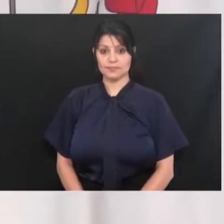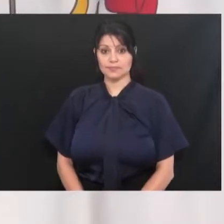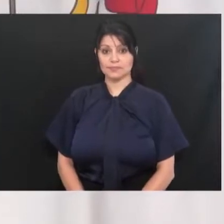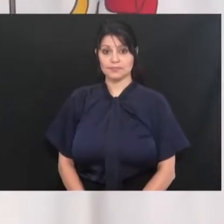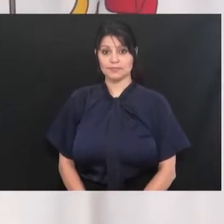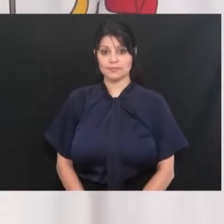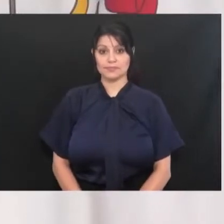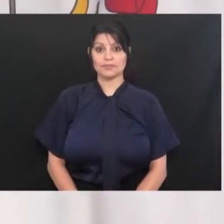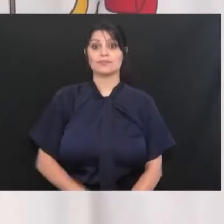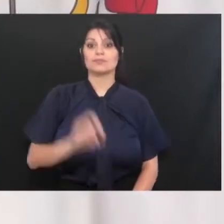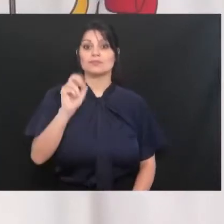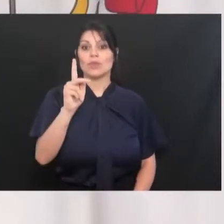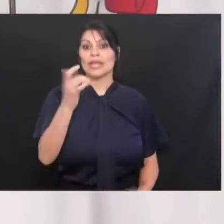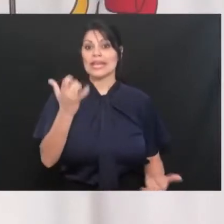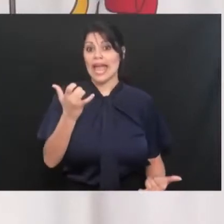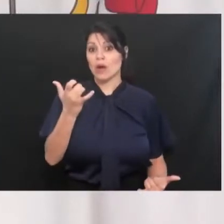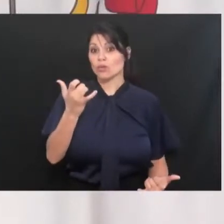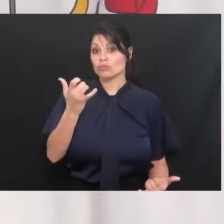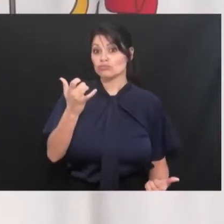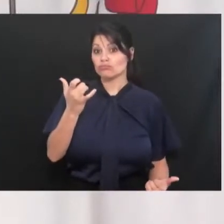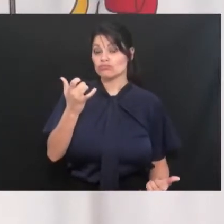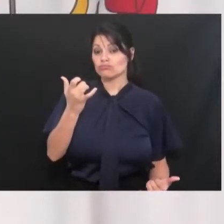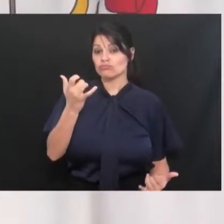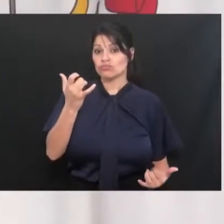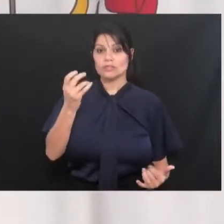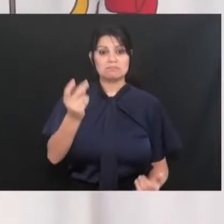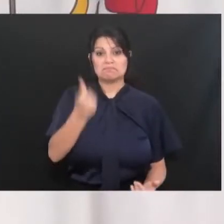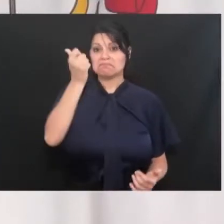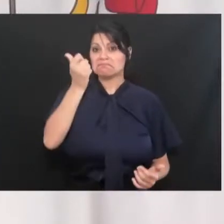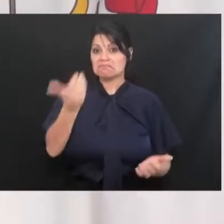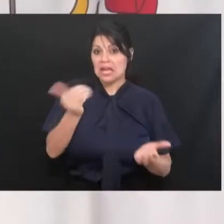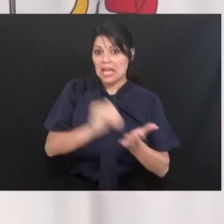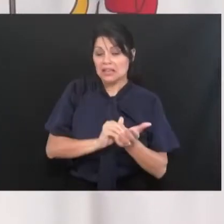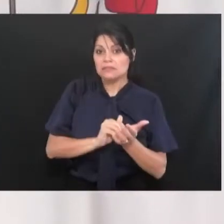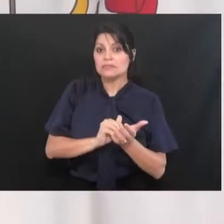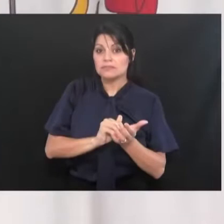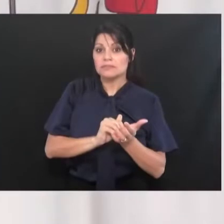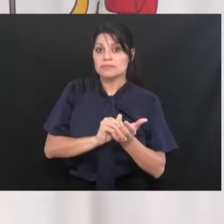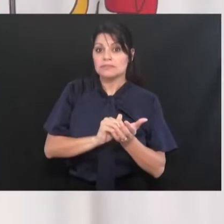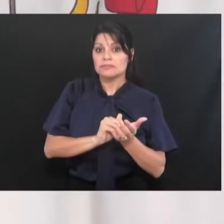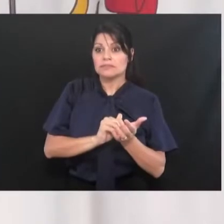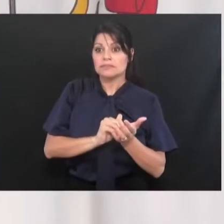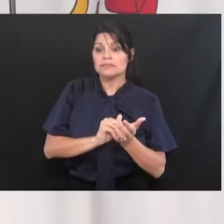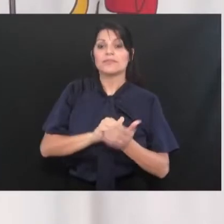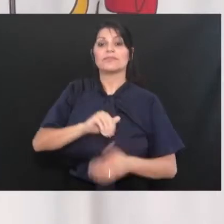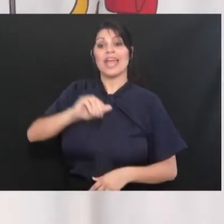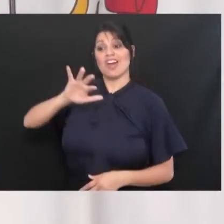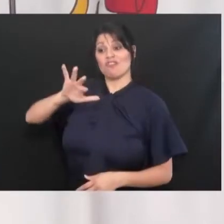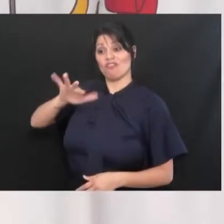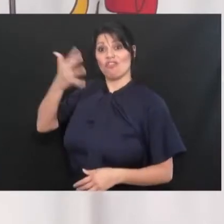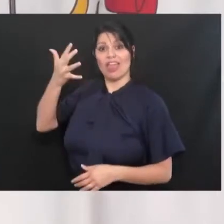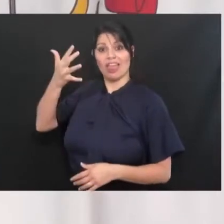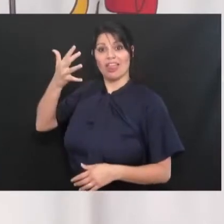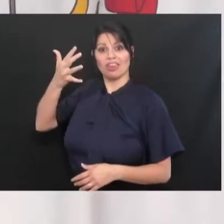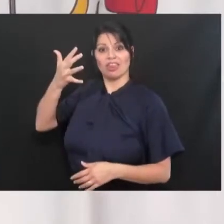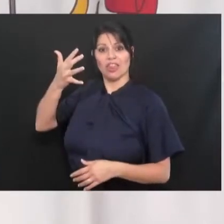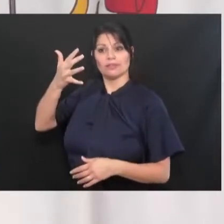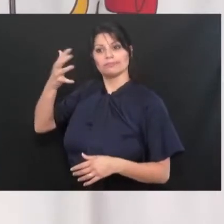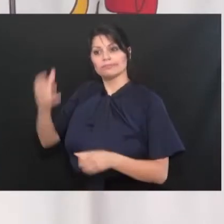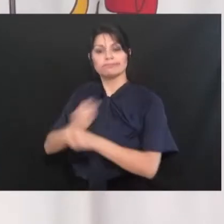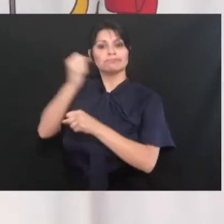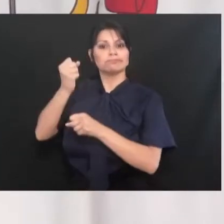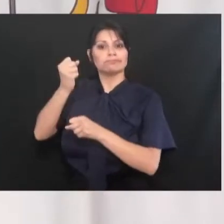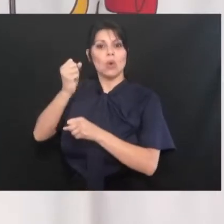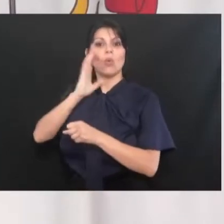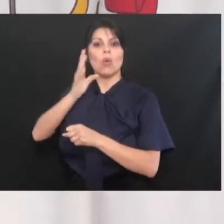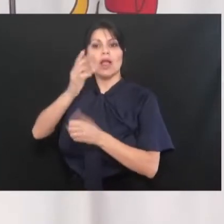Okay, just real quick again, the 5th lottery drawing will be held next Wednesday, July the